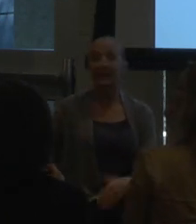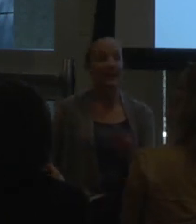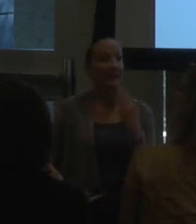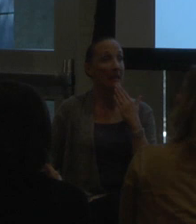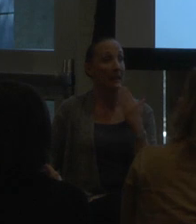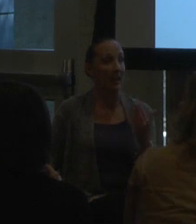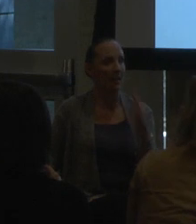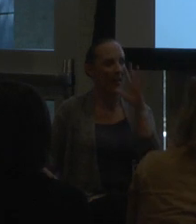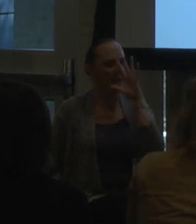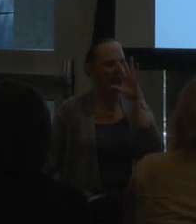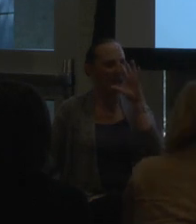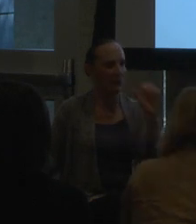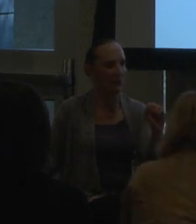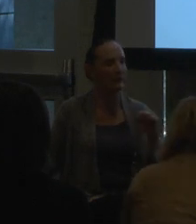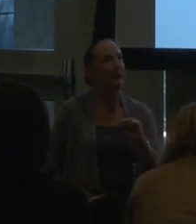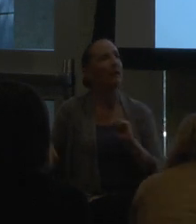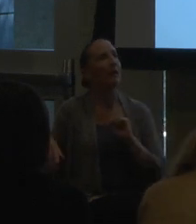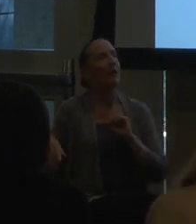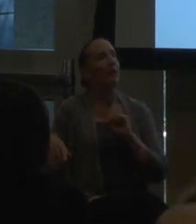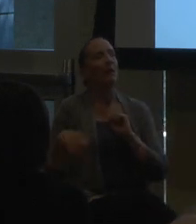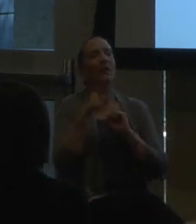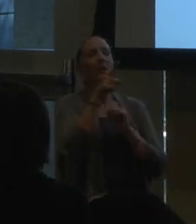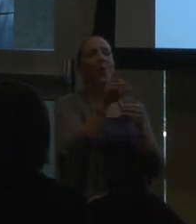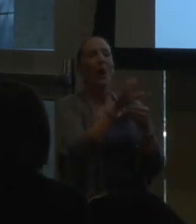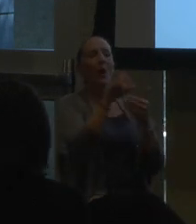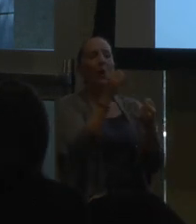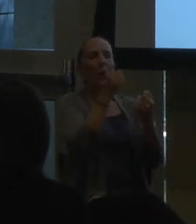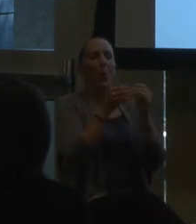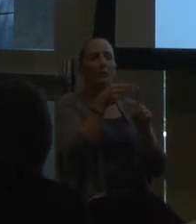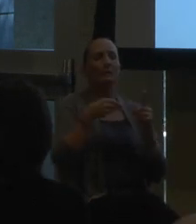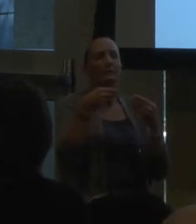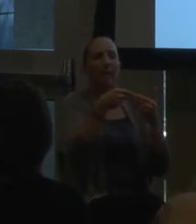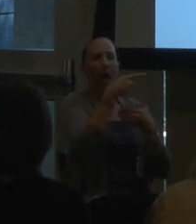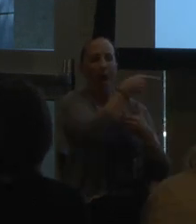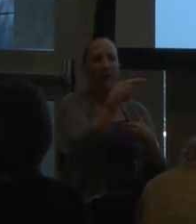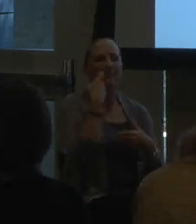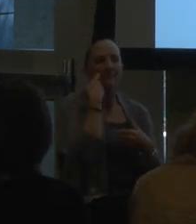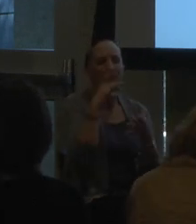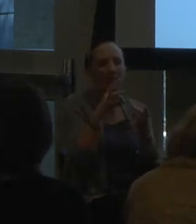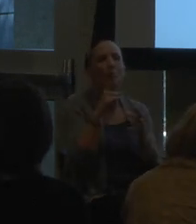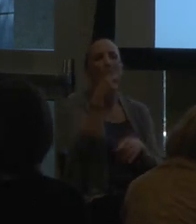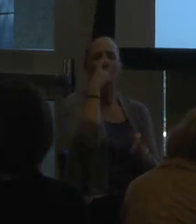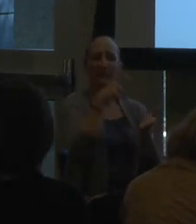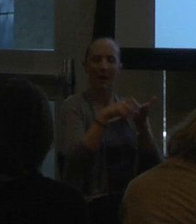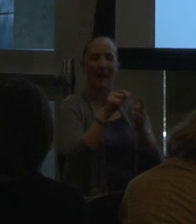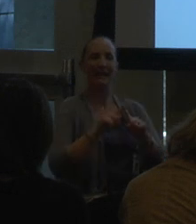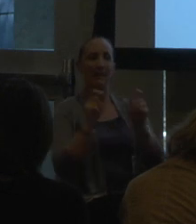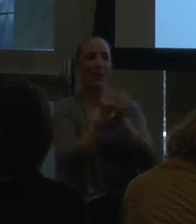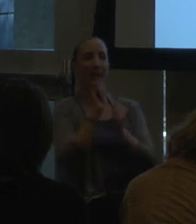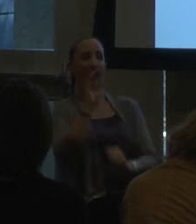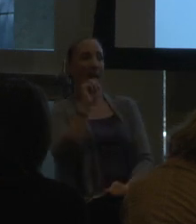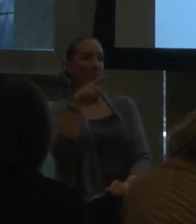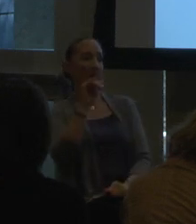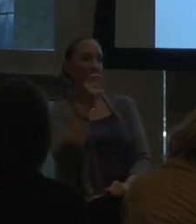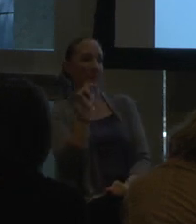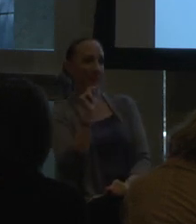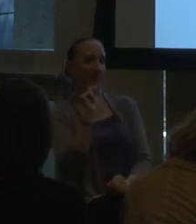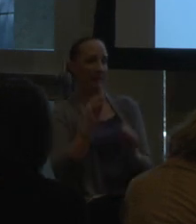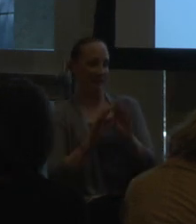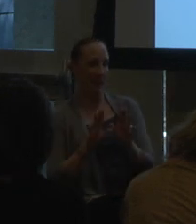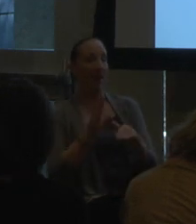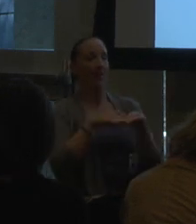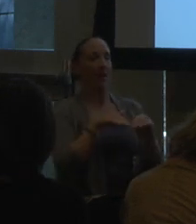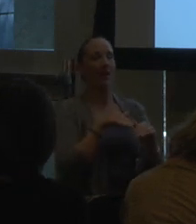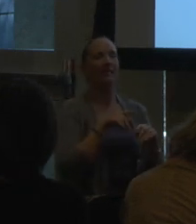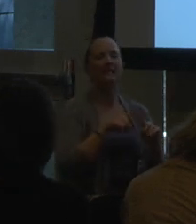Thank you. It's very interesting. In your conclusion slide, you talked about how you saw a difference in your implicit group, which was